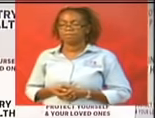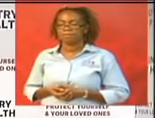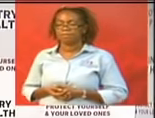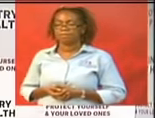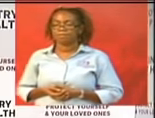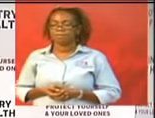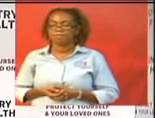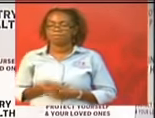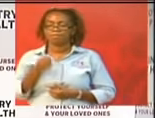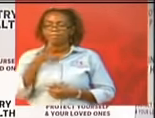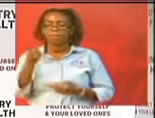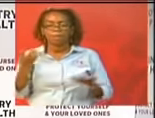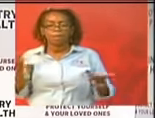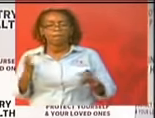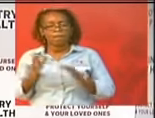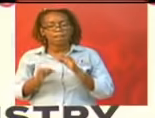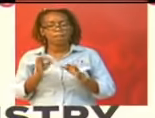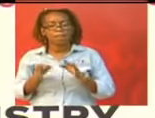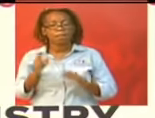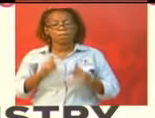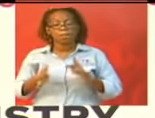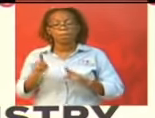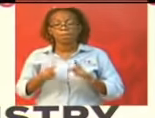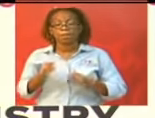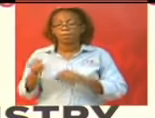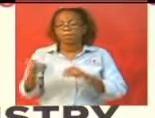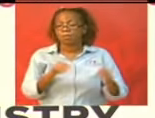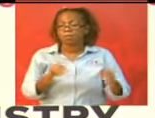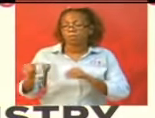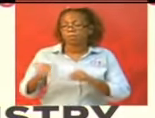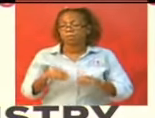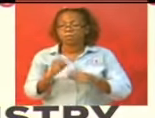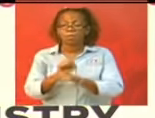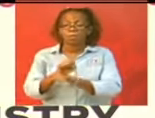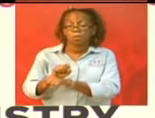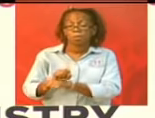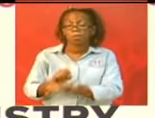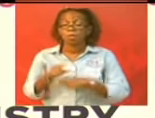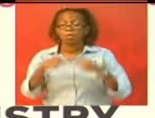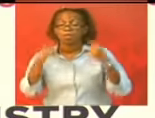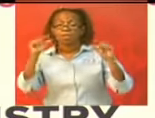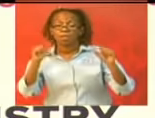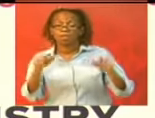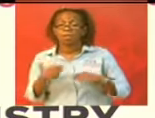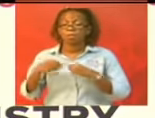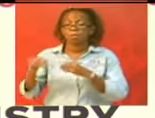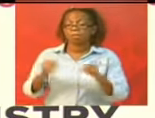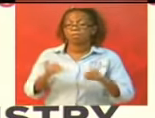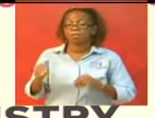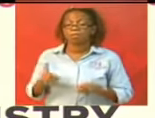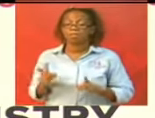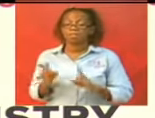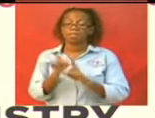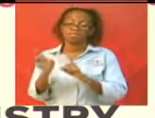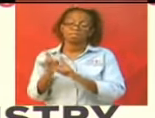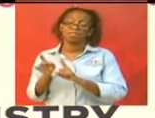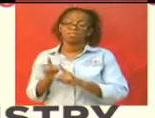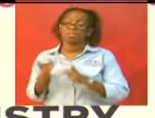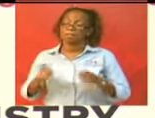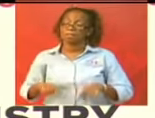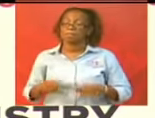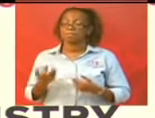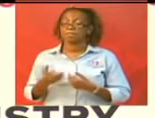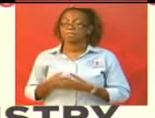you will tend to see infections coming from. We are seeing a larger proportion of persons, for example, if one person gets infected in a